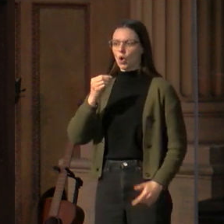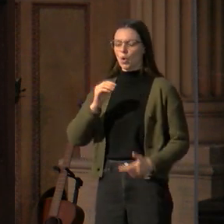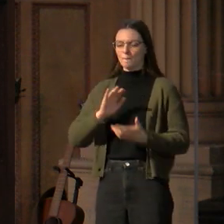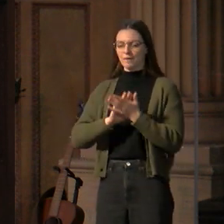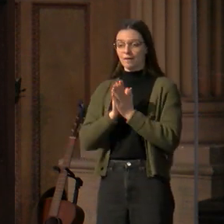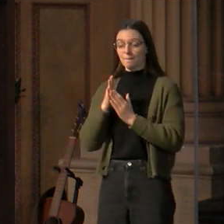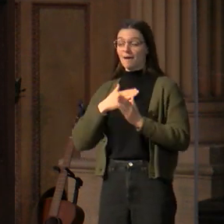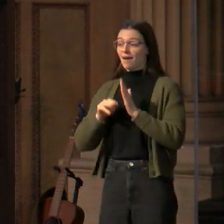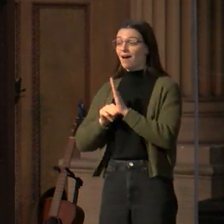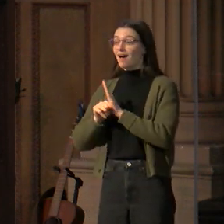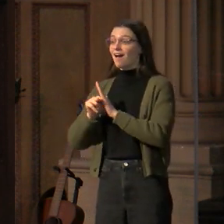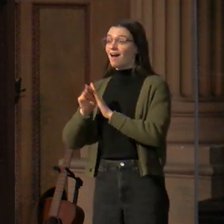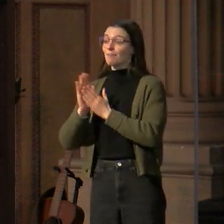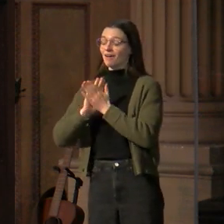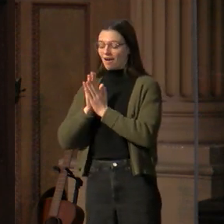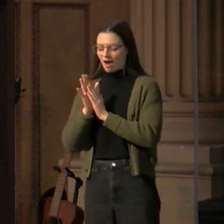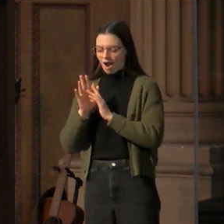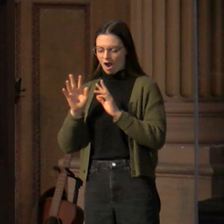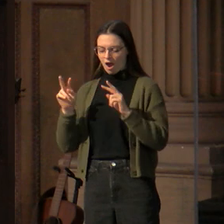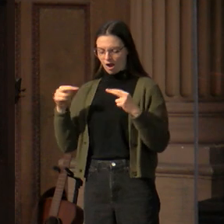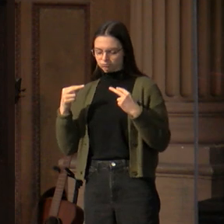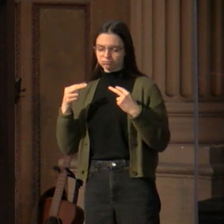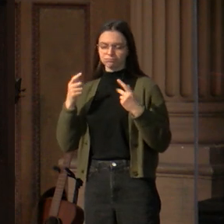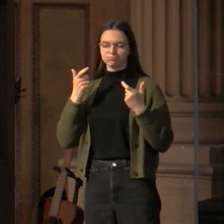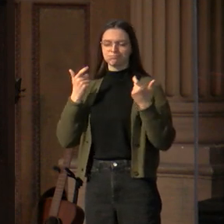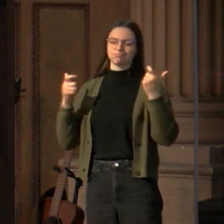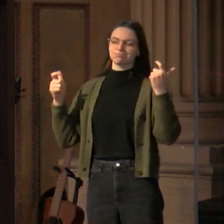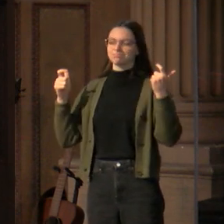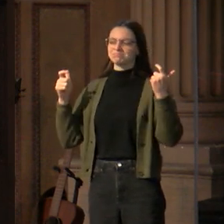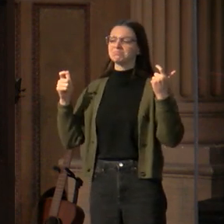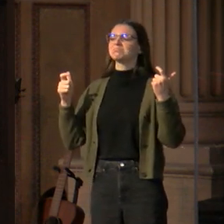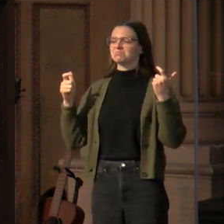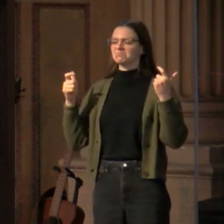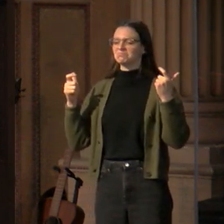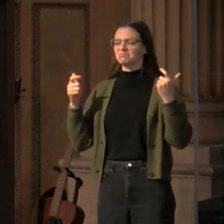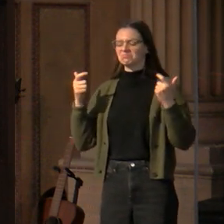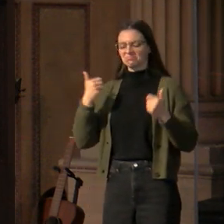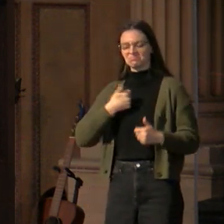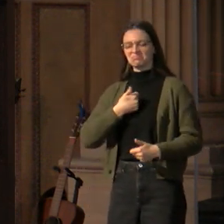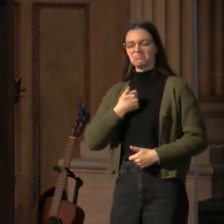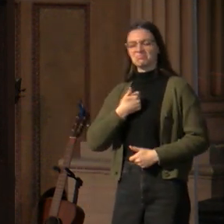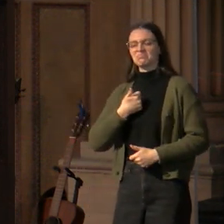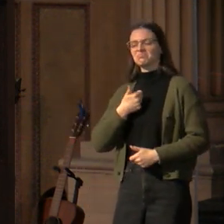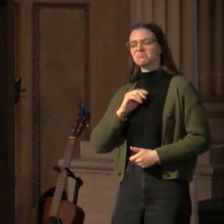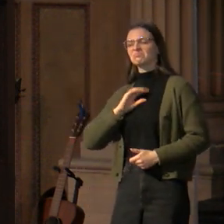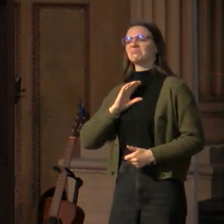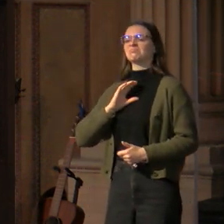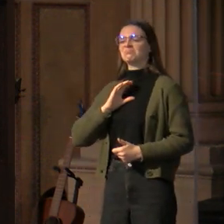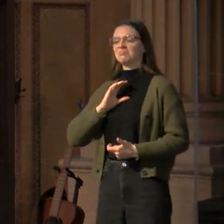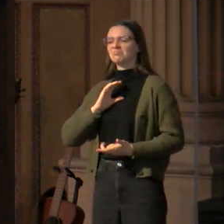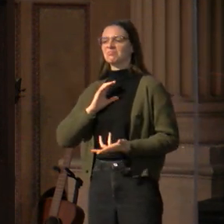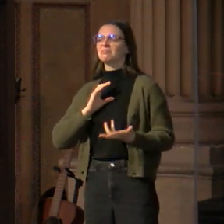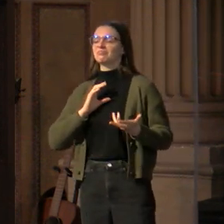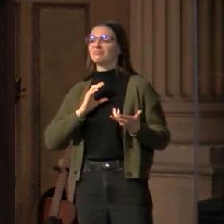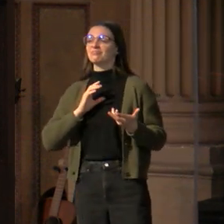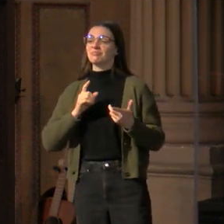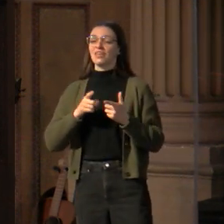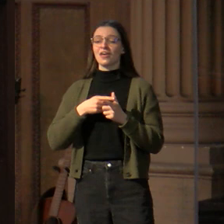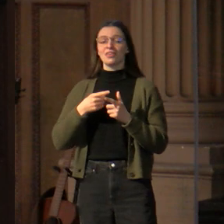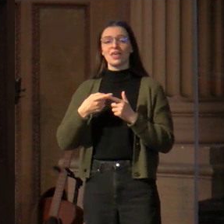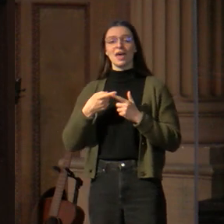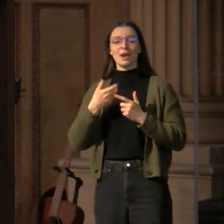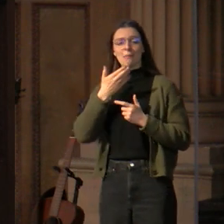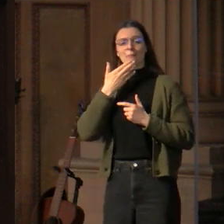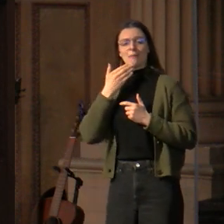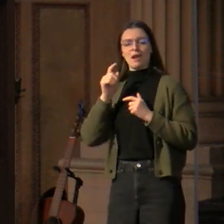it starts to become the grounds for our smugness. And it doesn't take much for us to join the ranks of the better-than-you